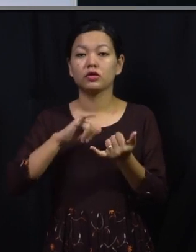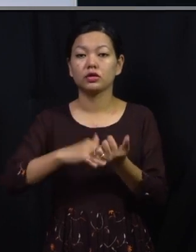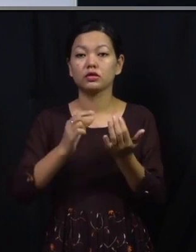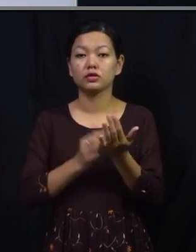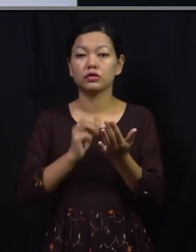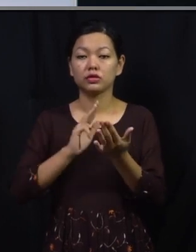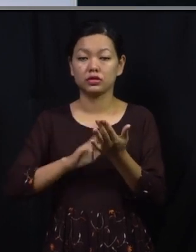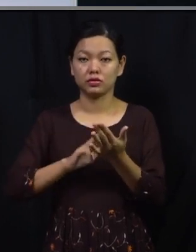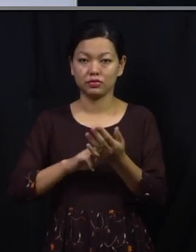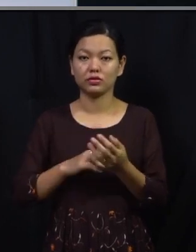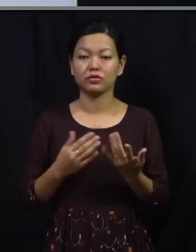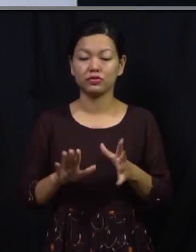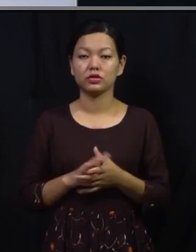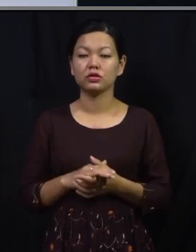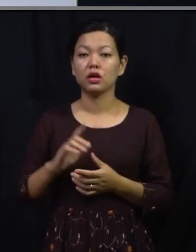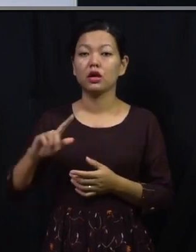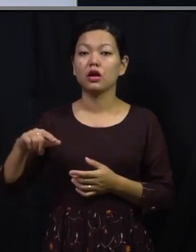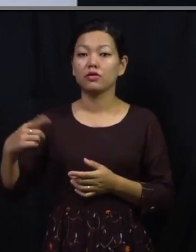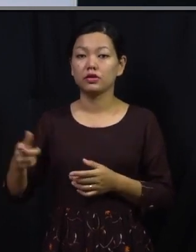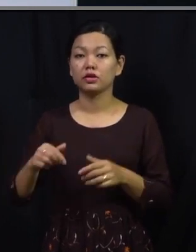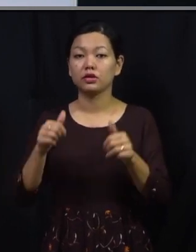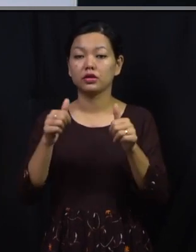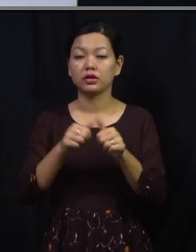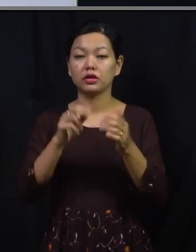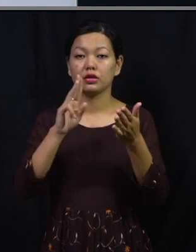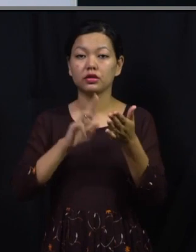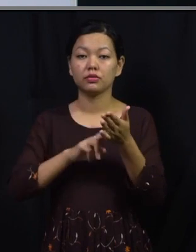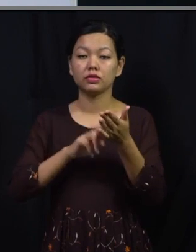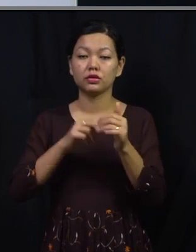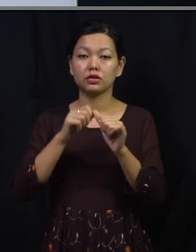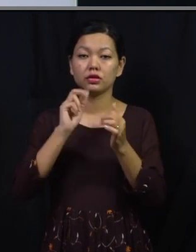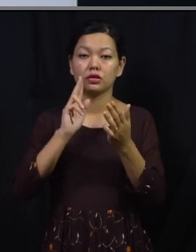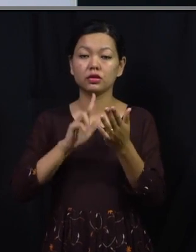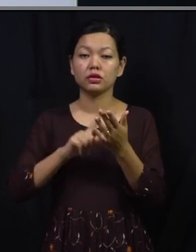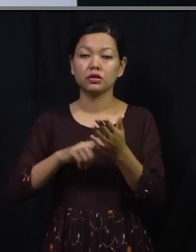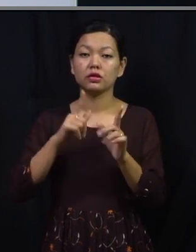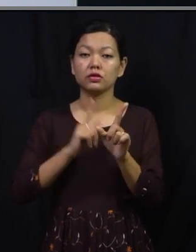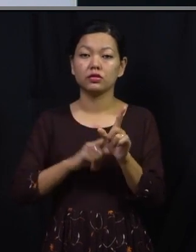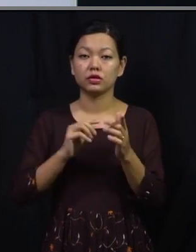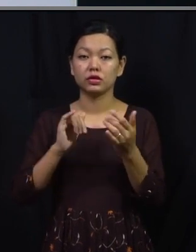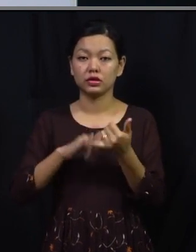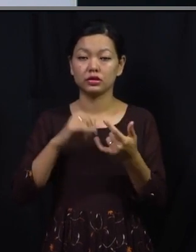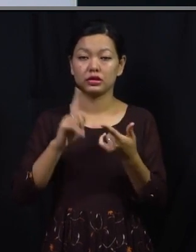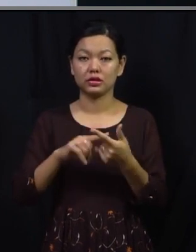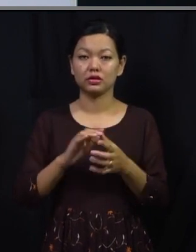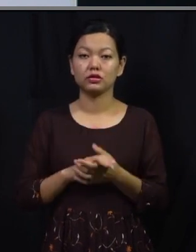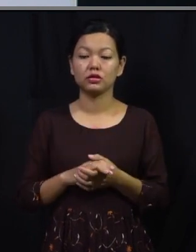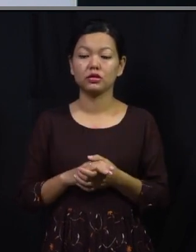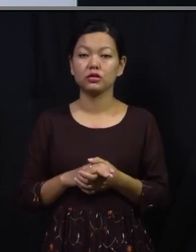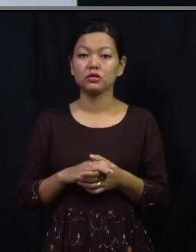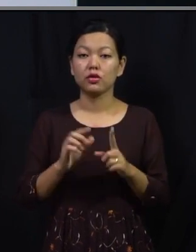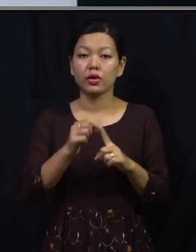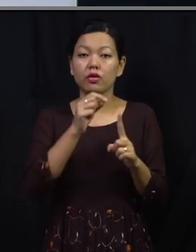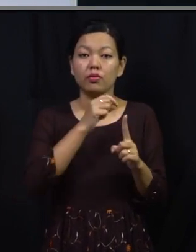we do is analyze and interpret it. Here A means analyze and interpreting it. Once we get the figures, that